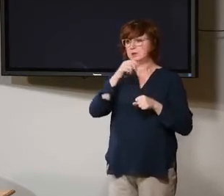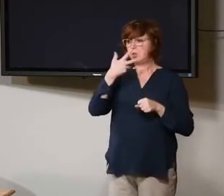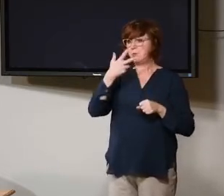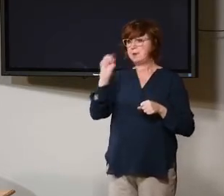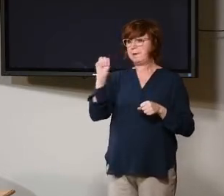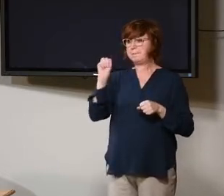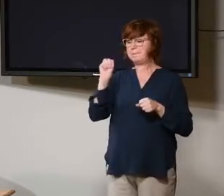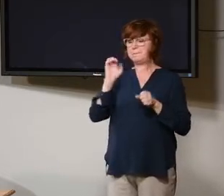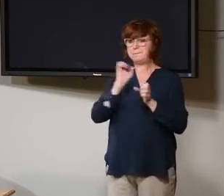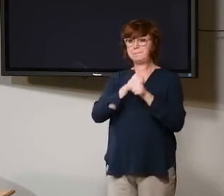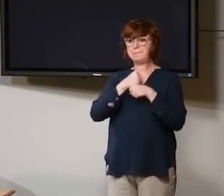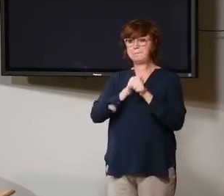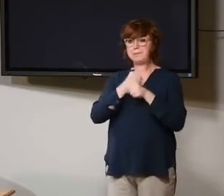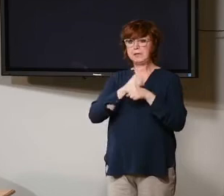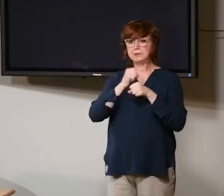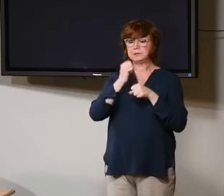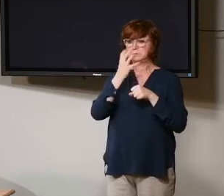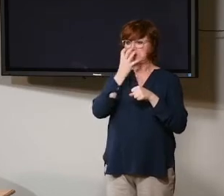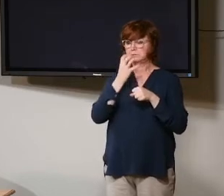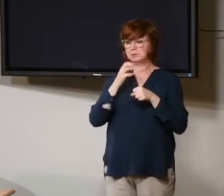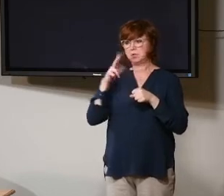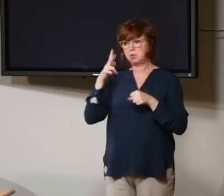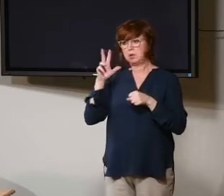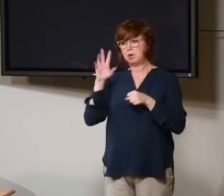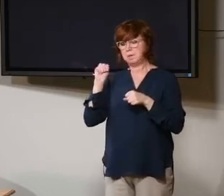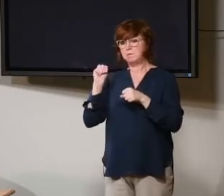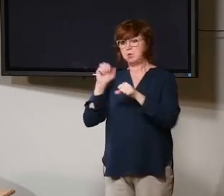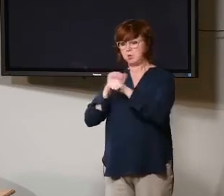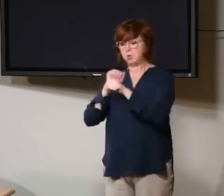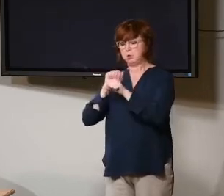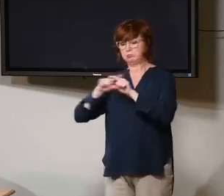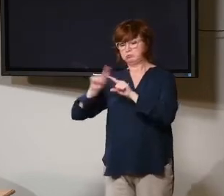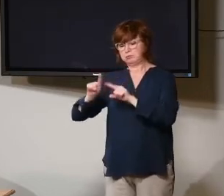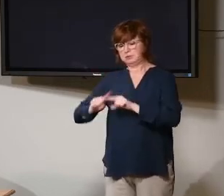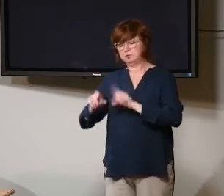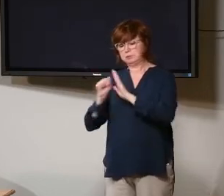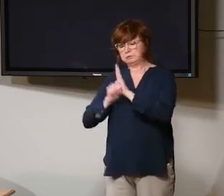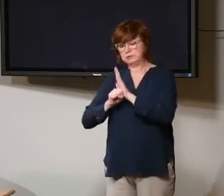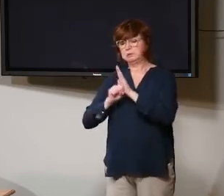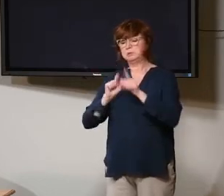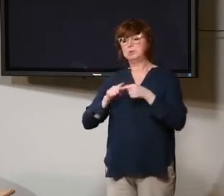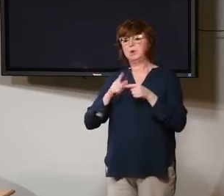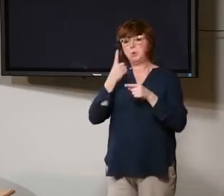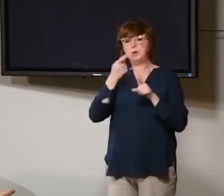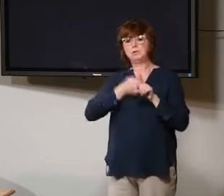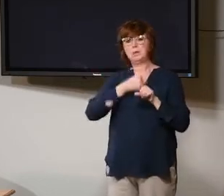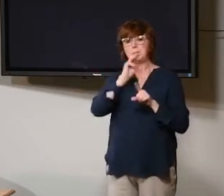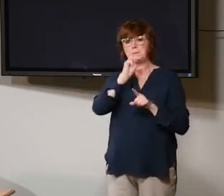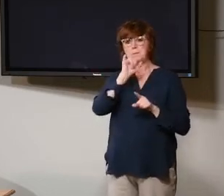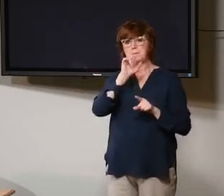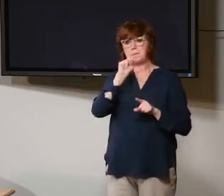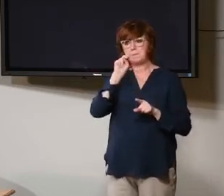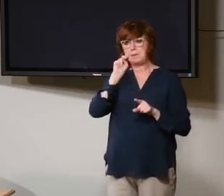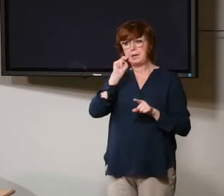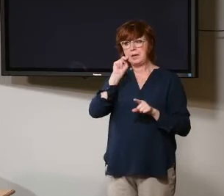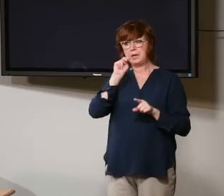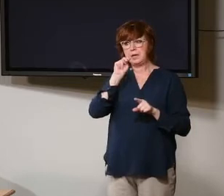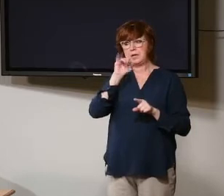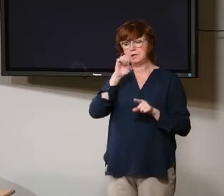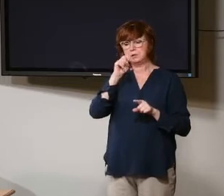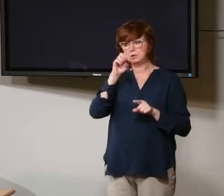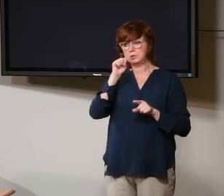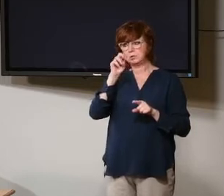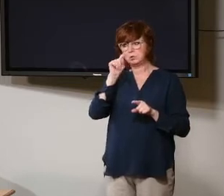that is manufactures in numerous different places, but based out of Minnesota. So we had discussions about where